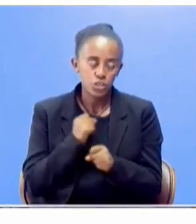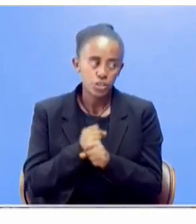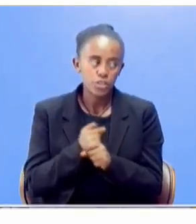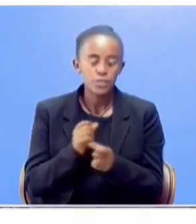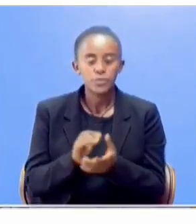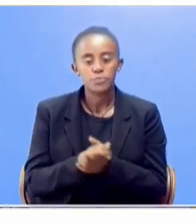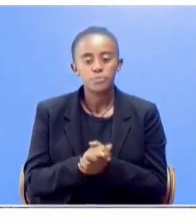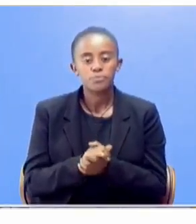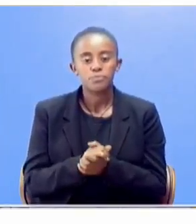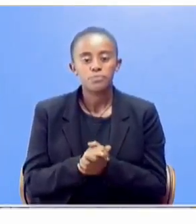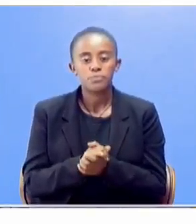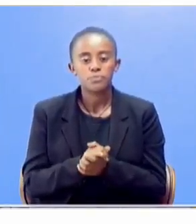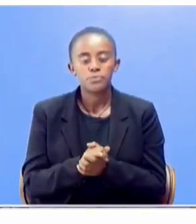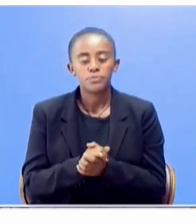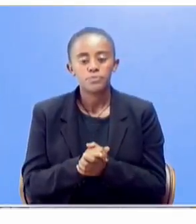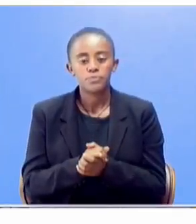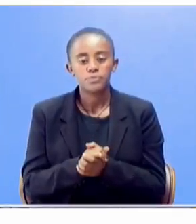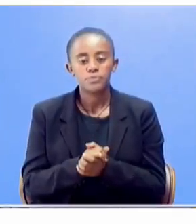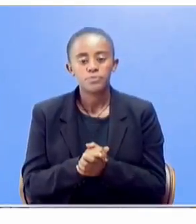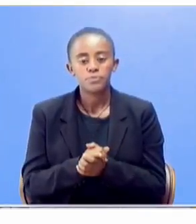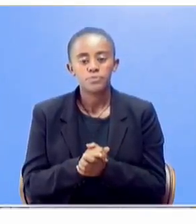Past actions.